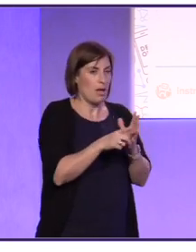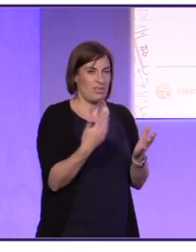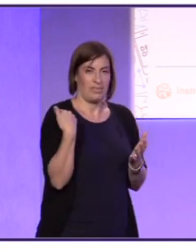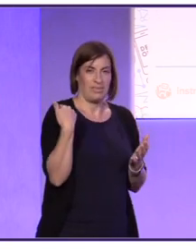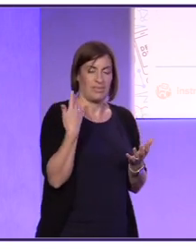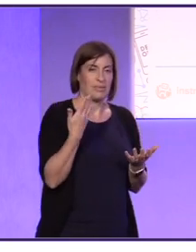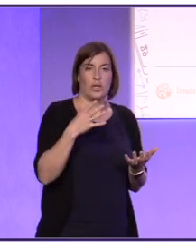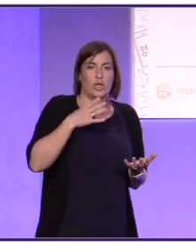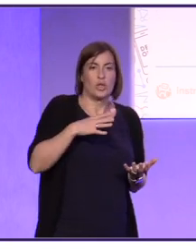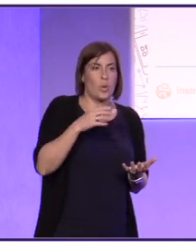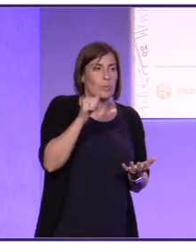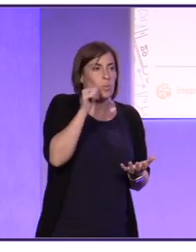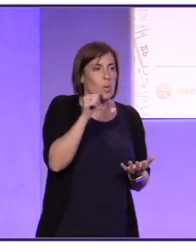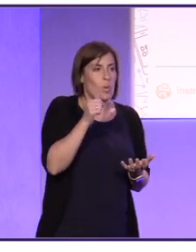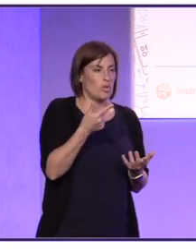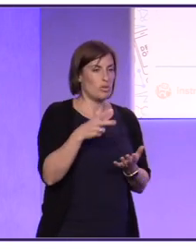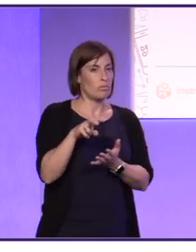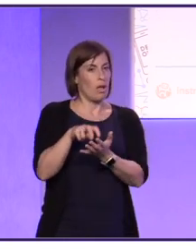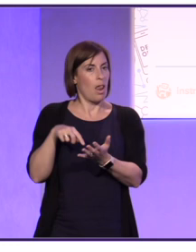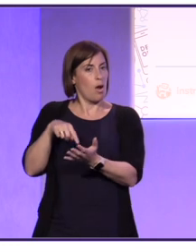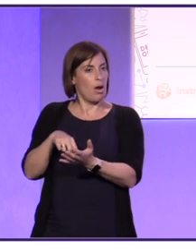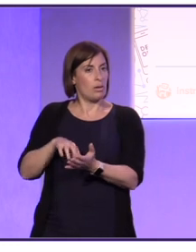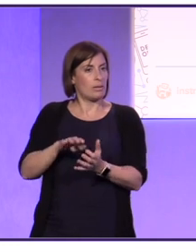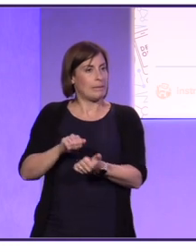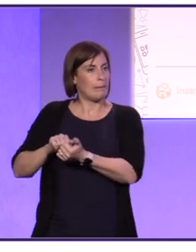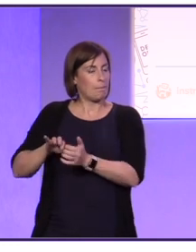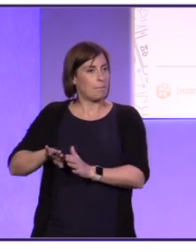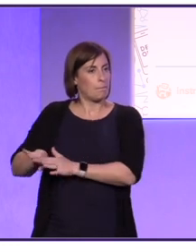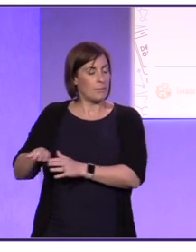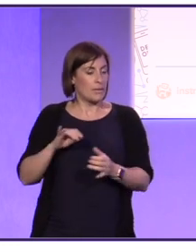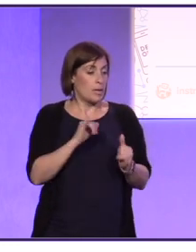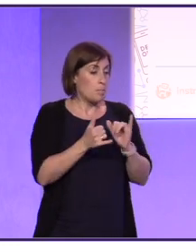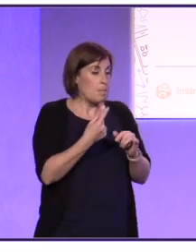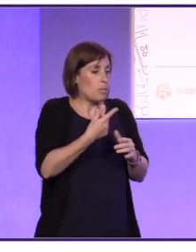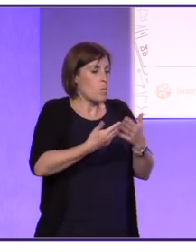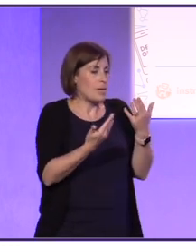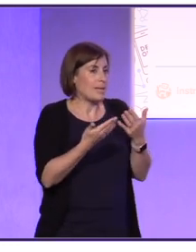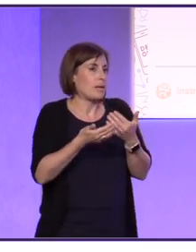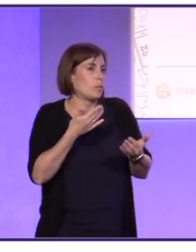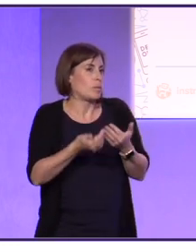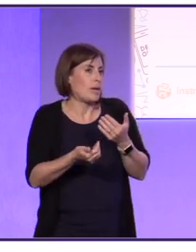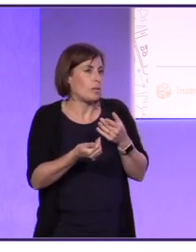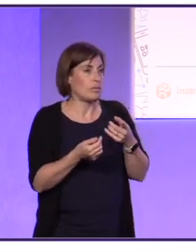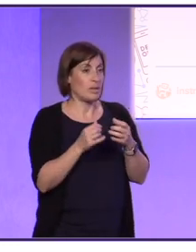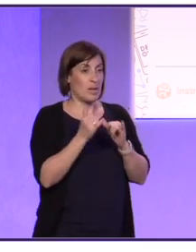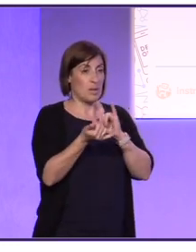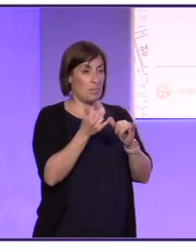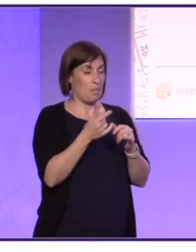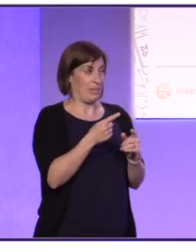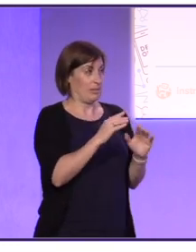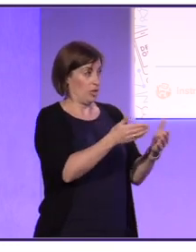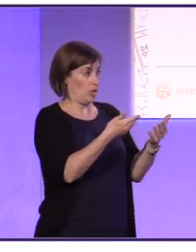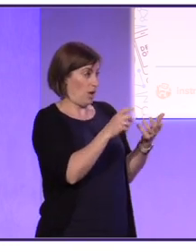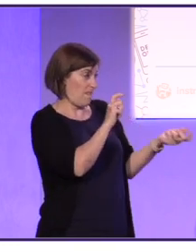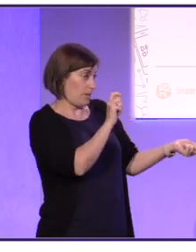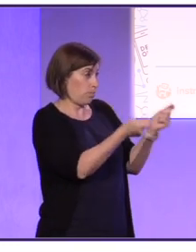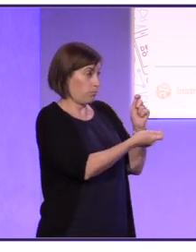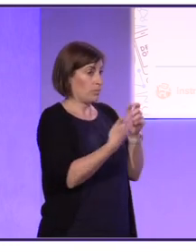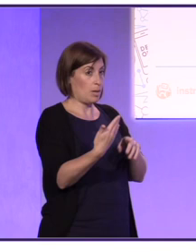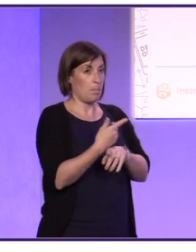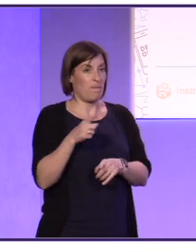going to get on your backlog, just log them. You may get to them one day, but you're probably going to actually rewrite the service before you even get there.